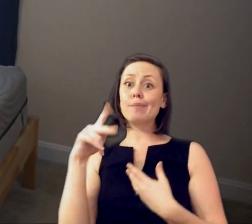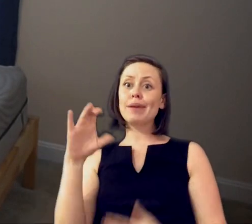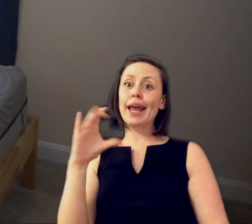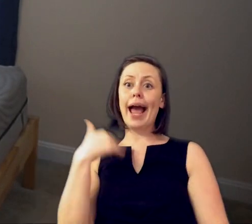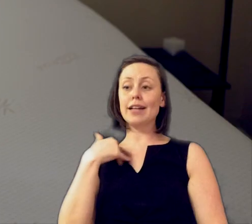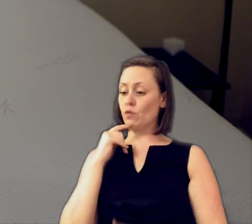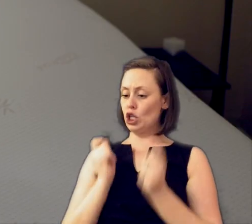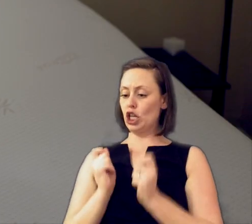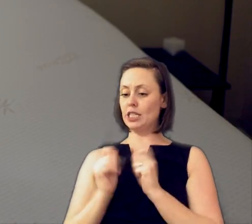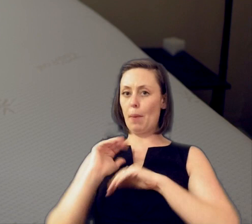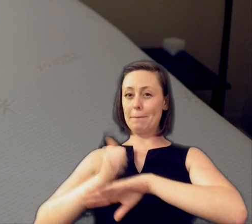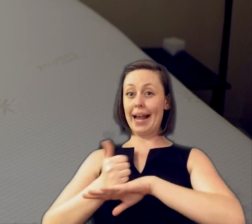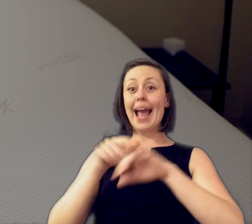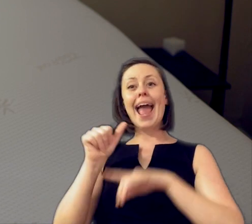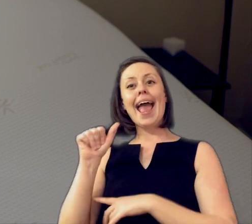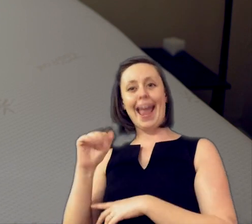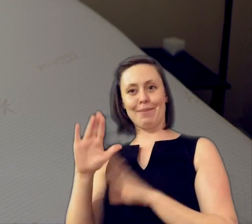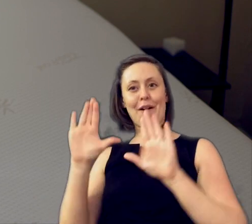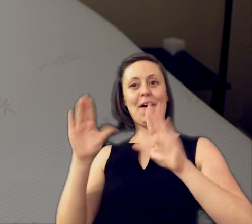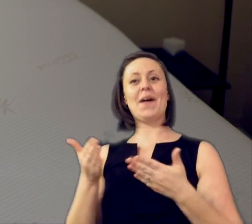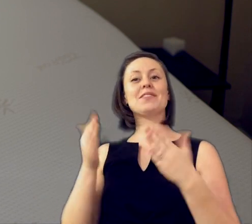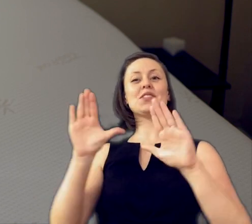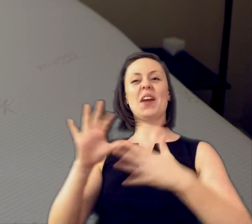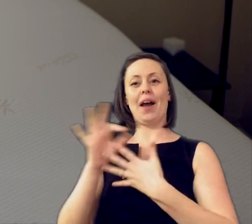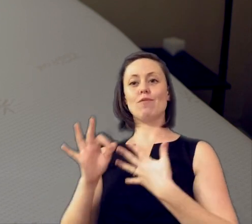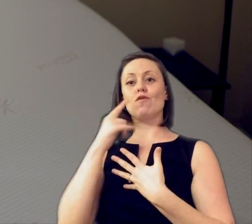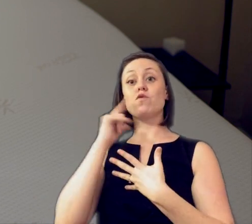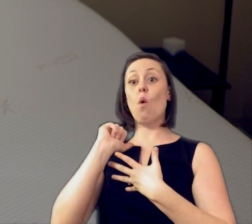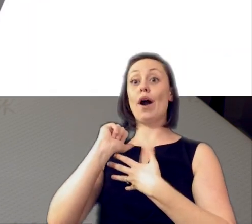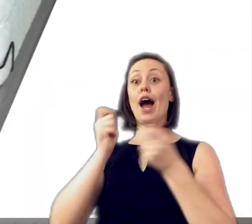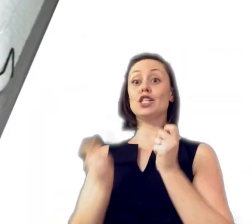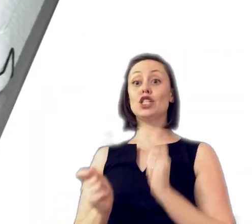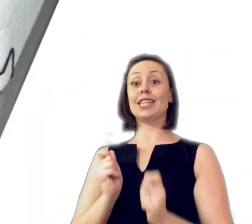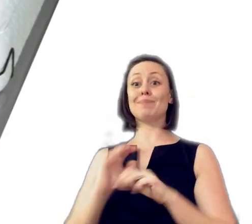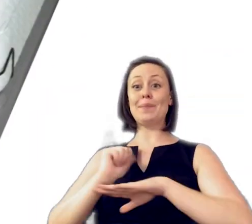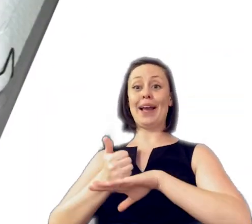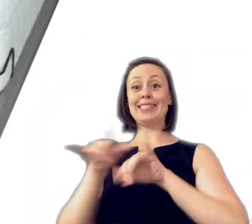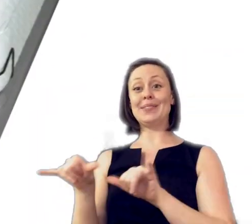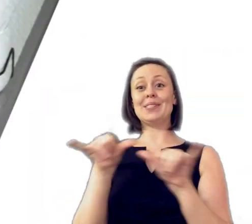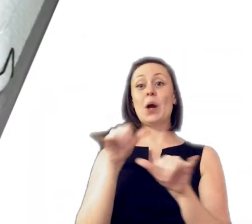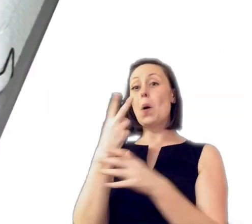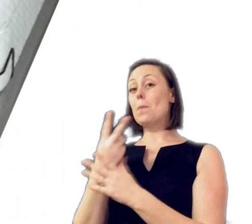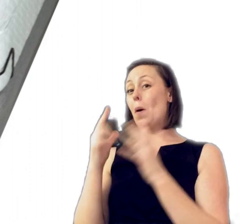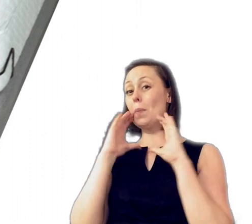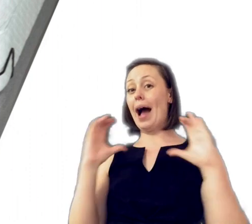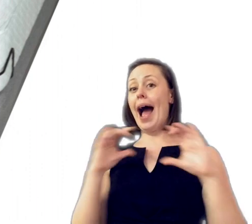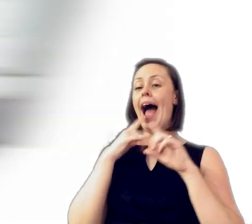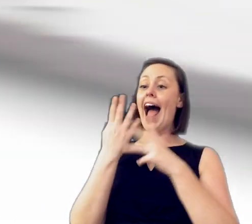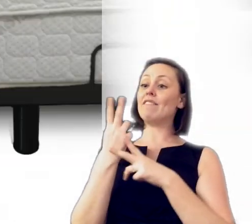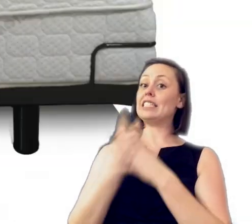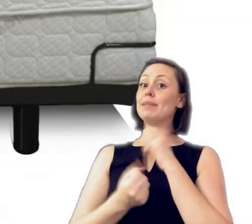adjustable bases? AirPedic offers some great options for adjustable bases as well. Both mattress brands offer split